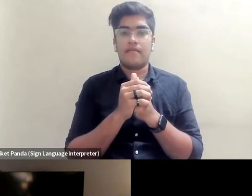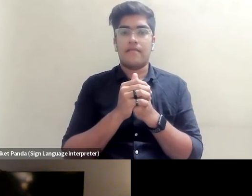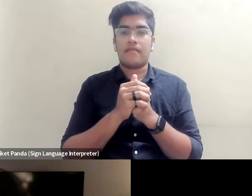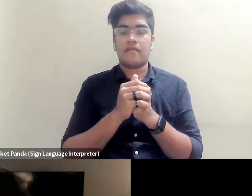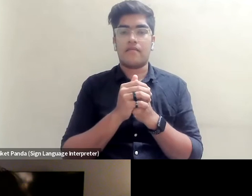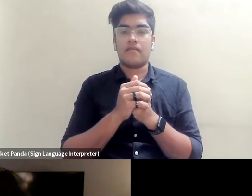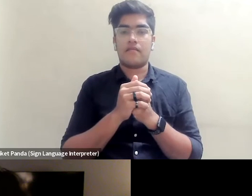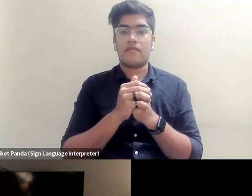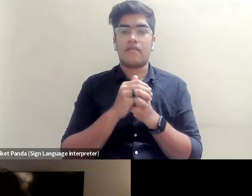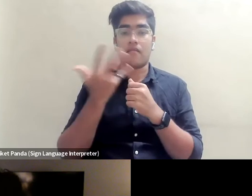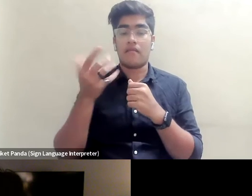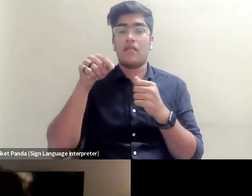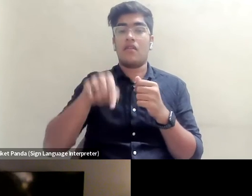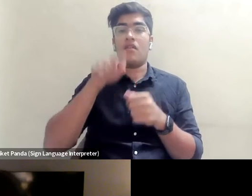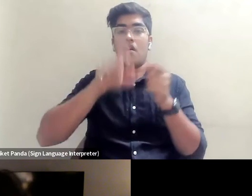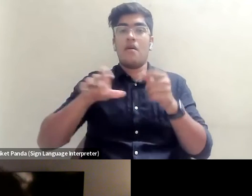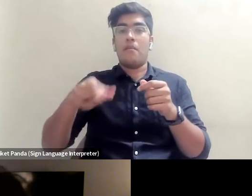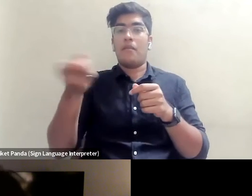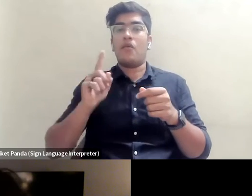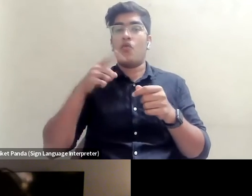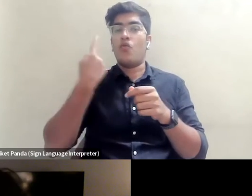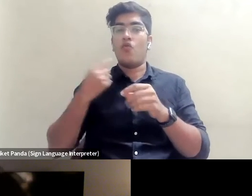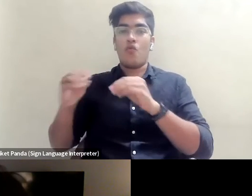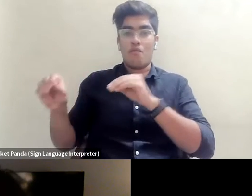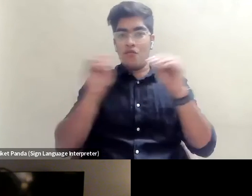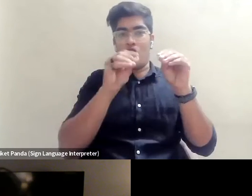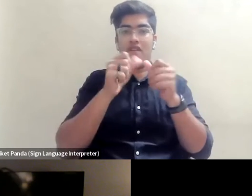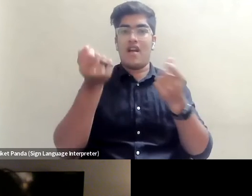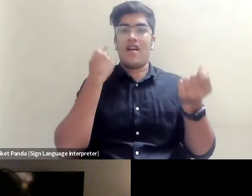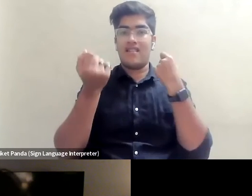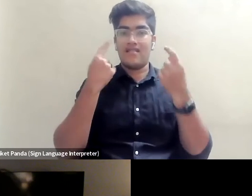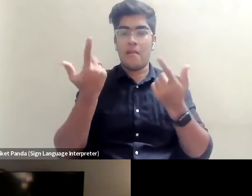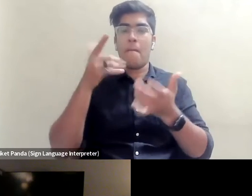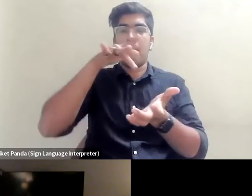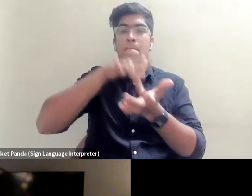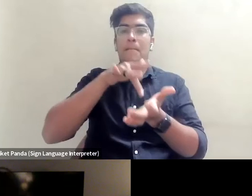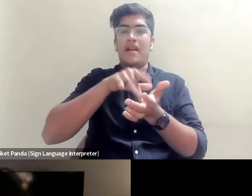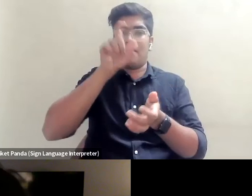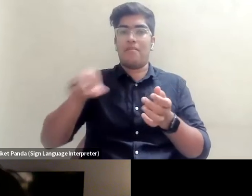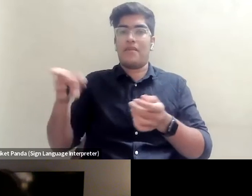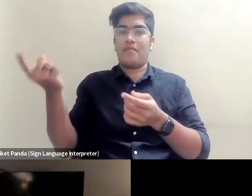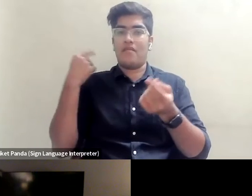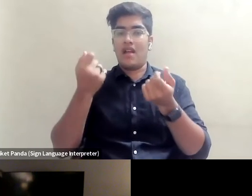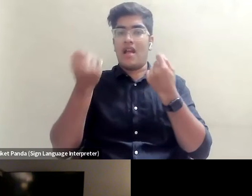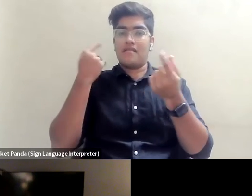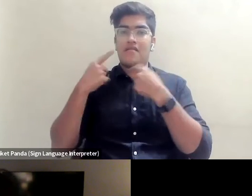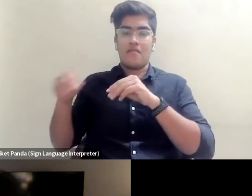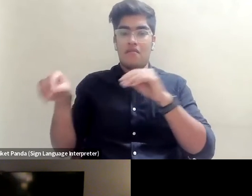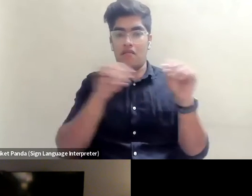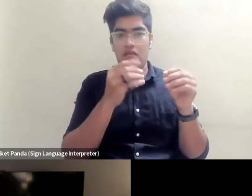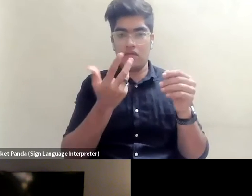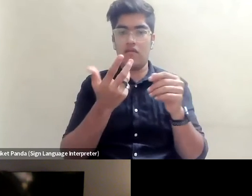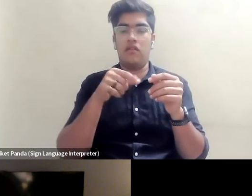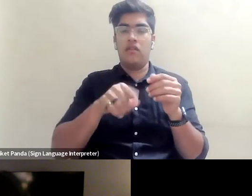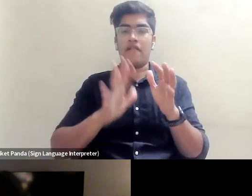because of the migration of this peasant class, as well as of a middle class of Bengali bureaucrats, there was this big sort of